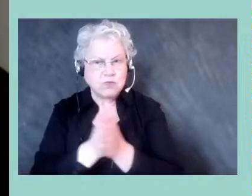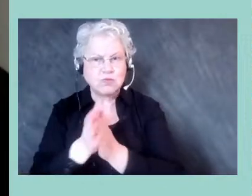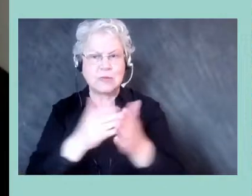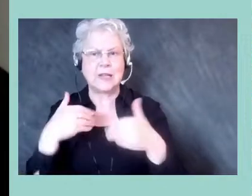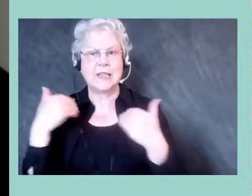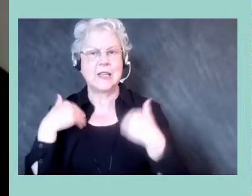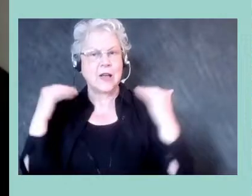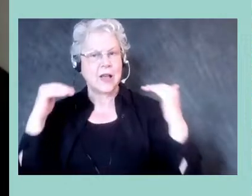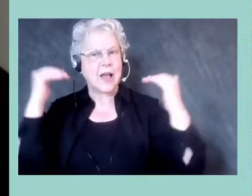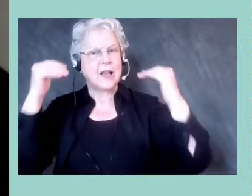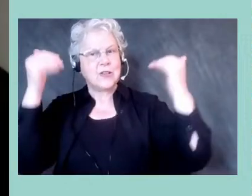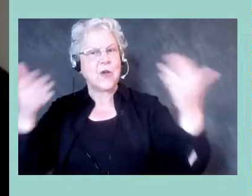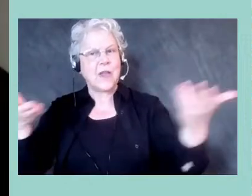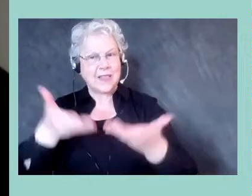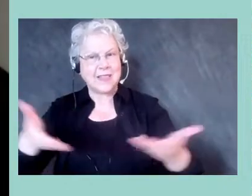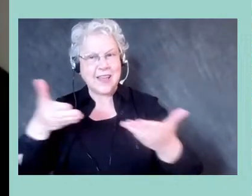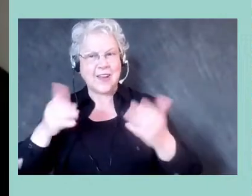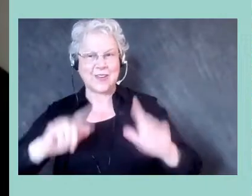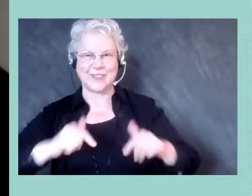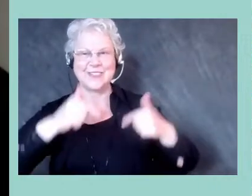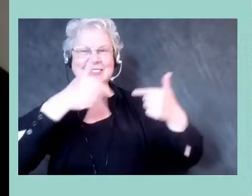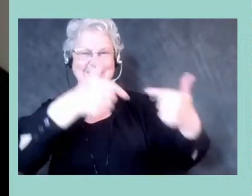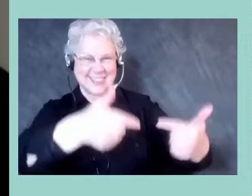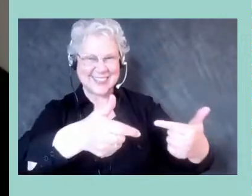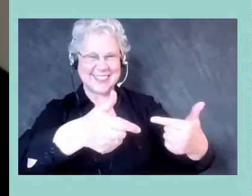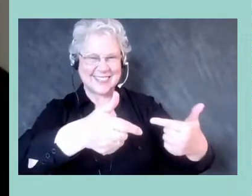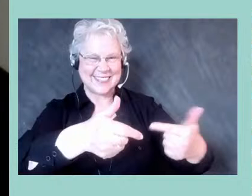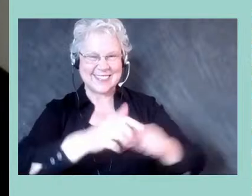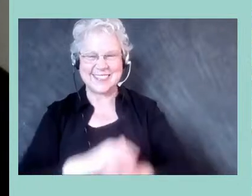congregation would have a thriving young adult presence.